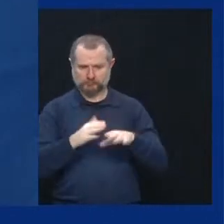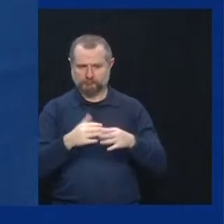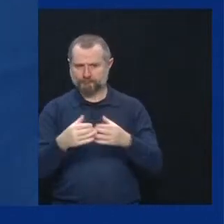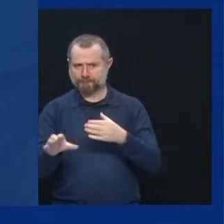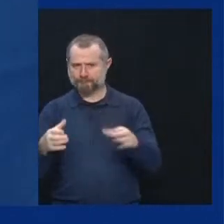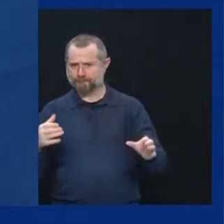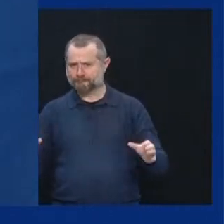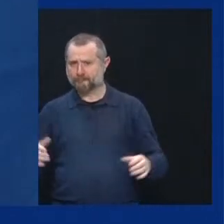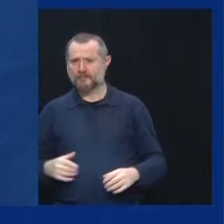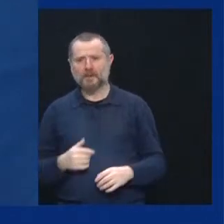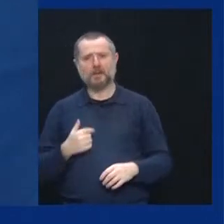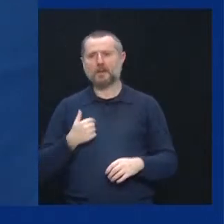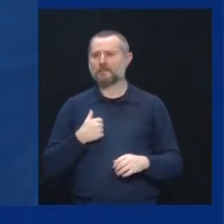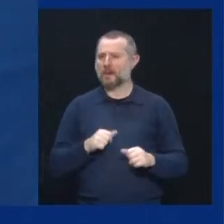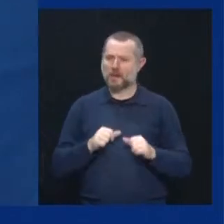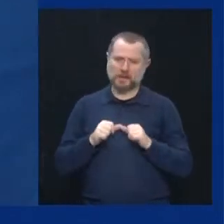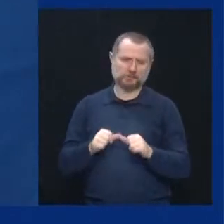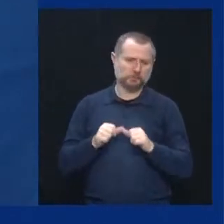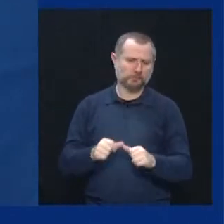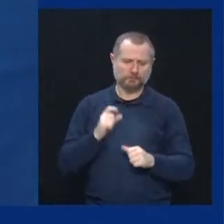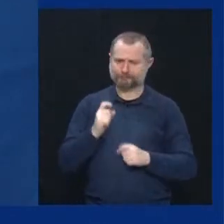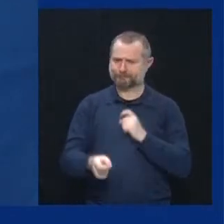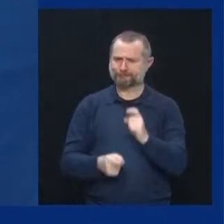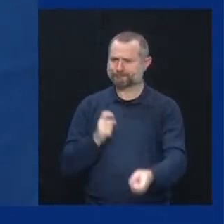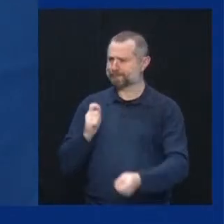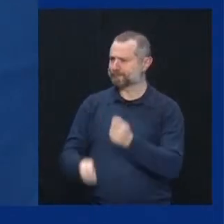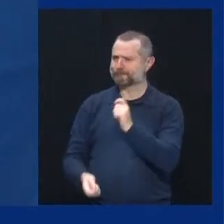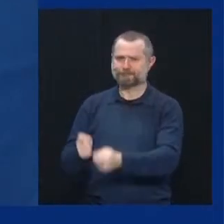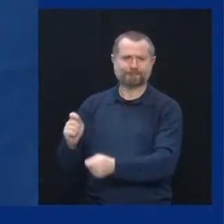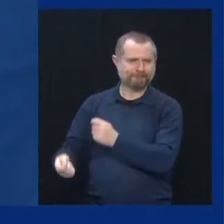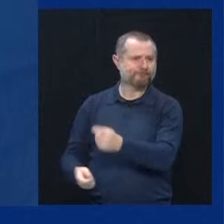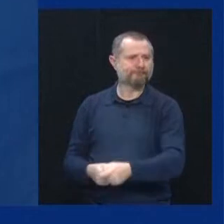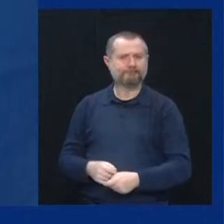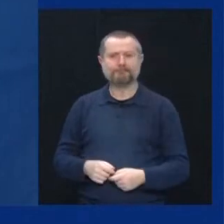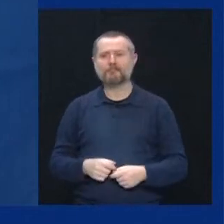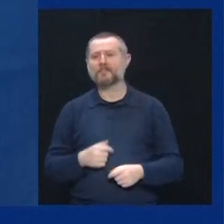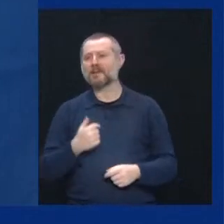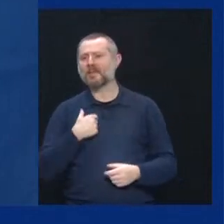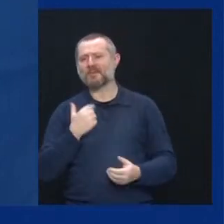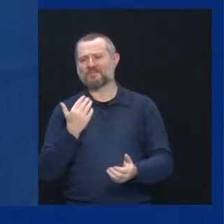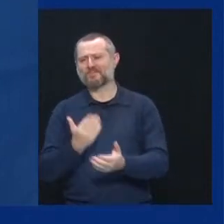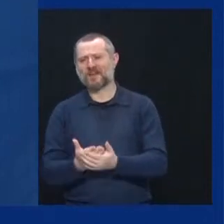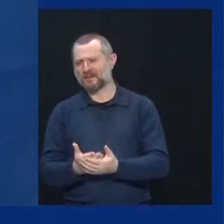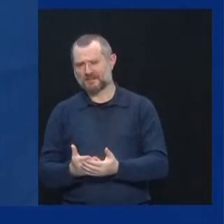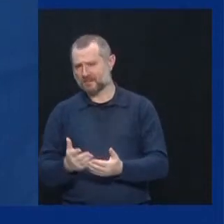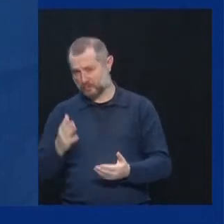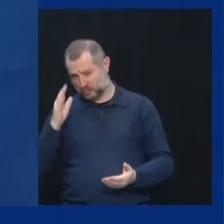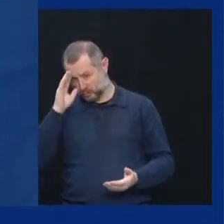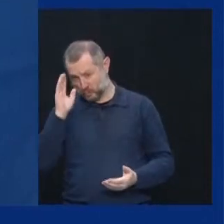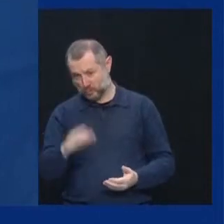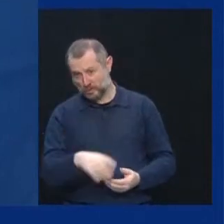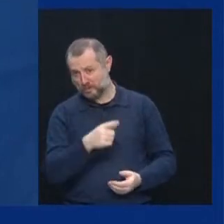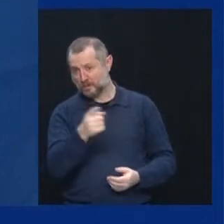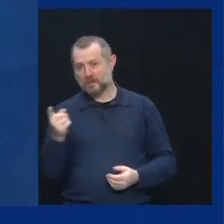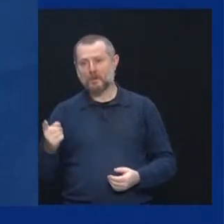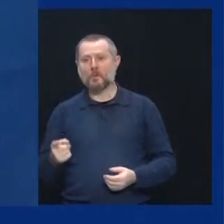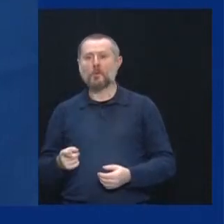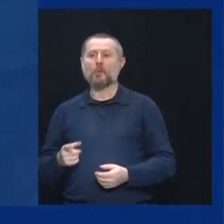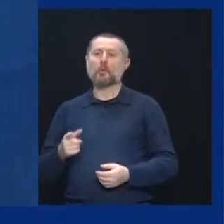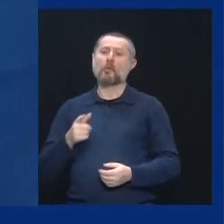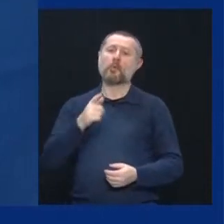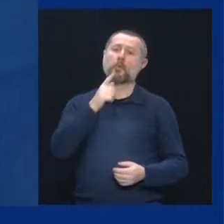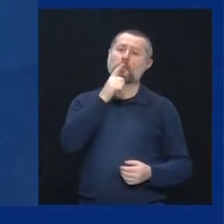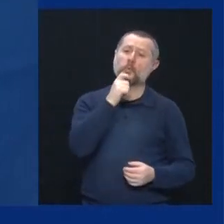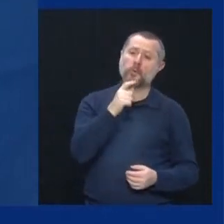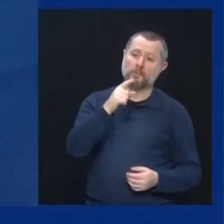to constantly adjust. I am telling you, as a fact, you're going to see lower vaccination rates in the